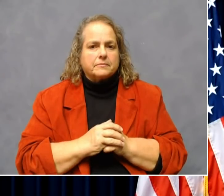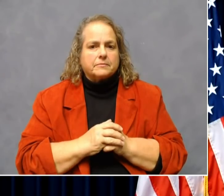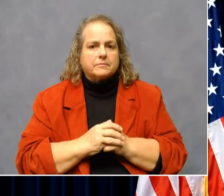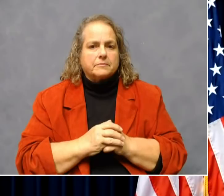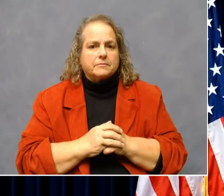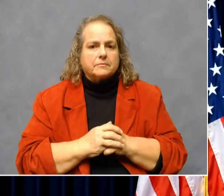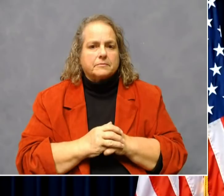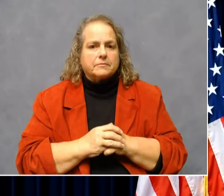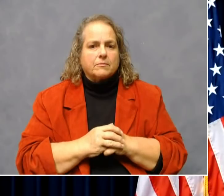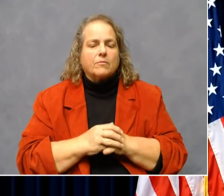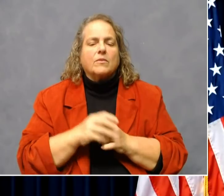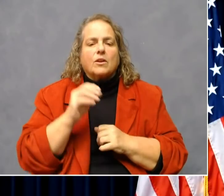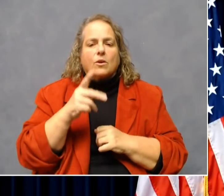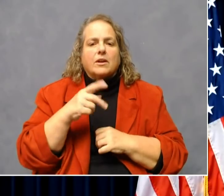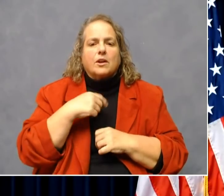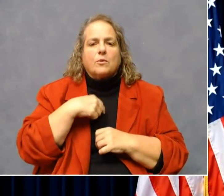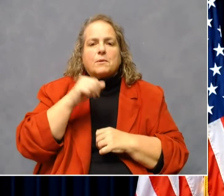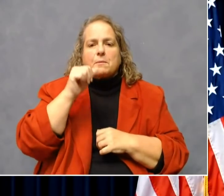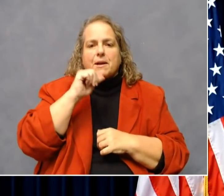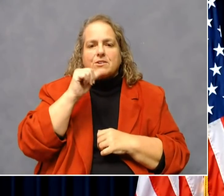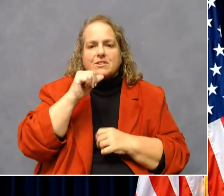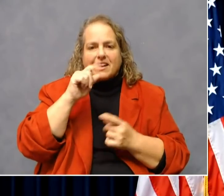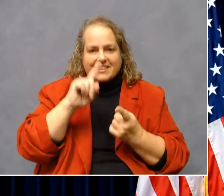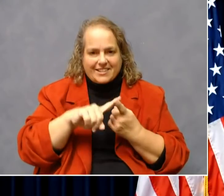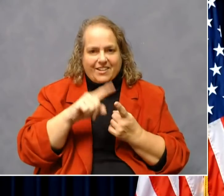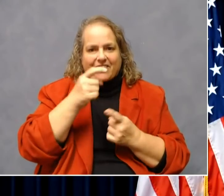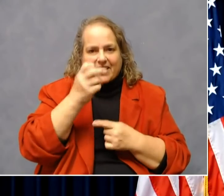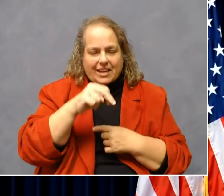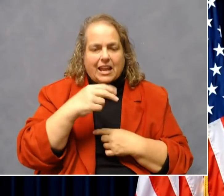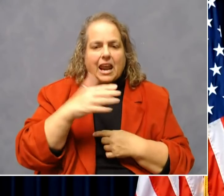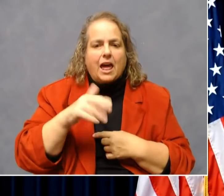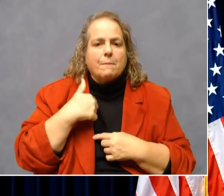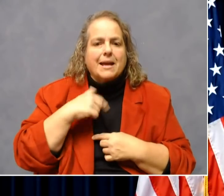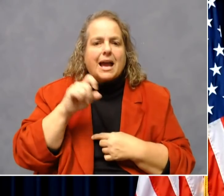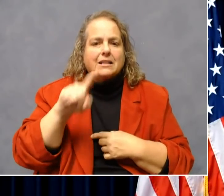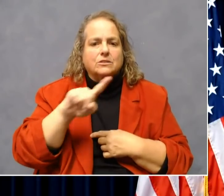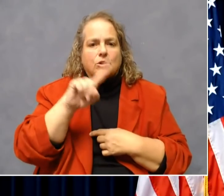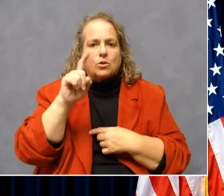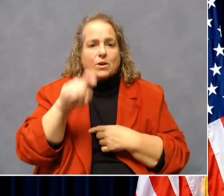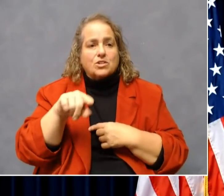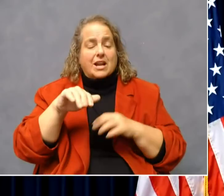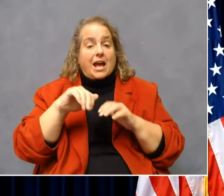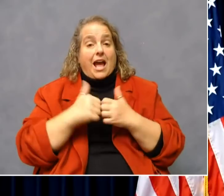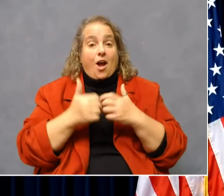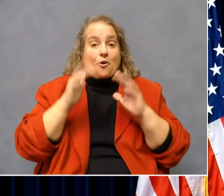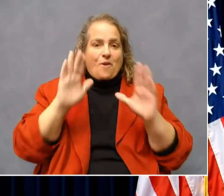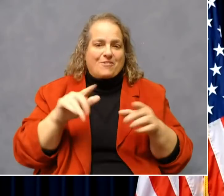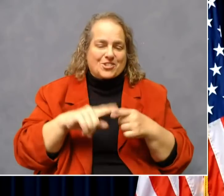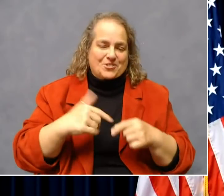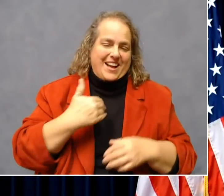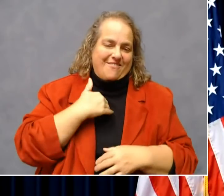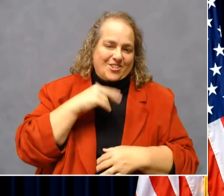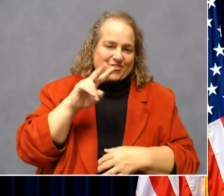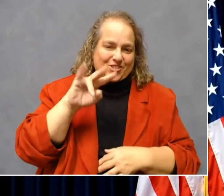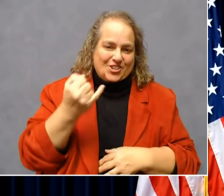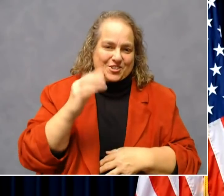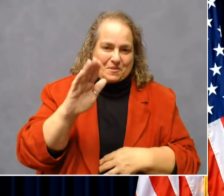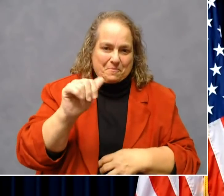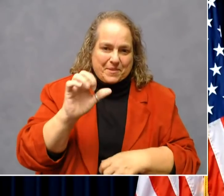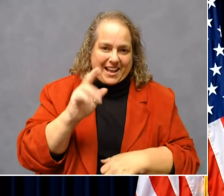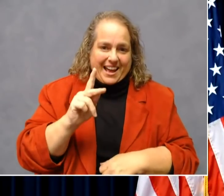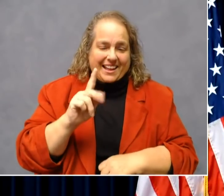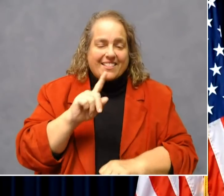We'll just be patient, and until then, I will ask a question. How great is it to have Virginia Moore back? And the answer